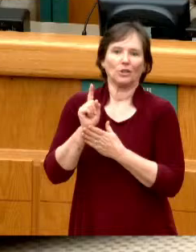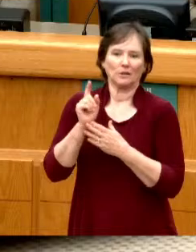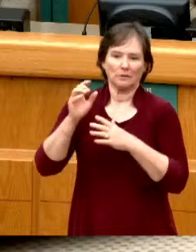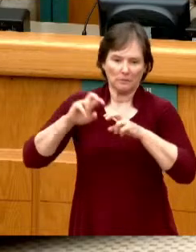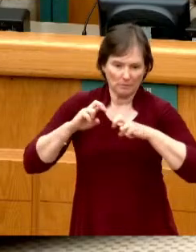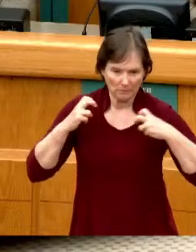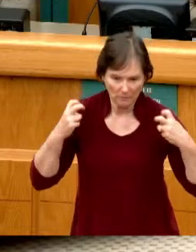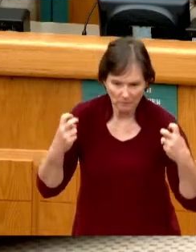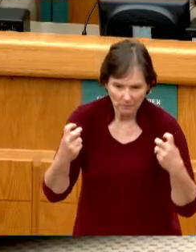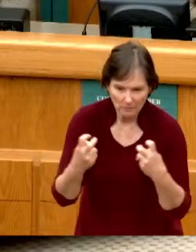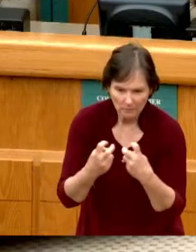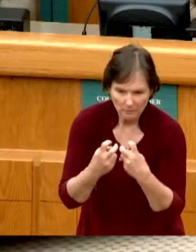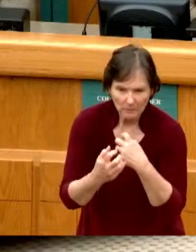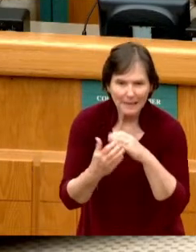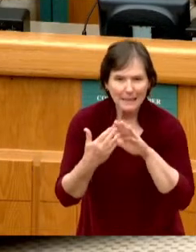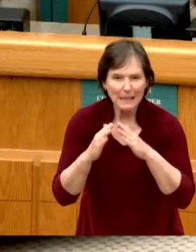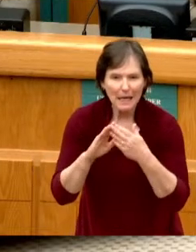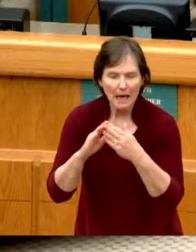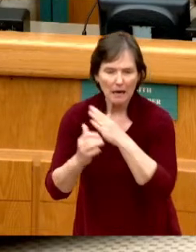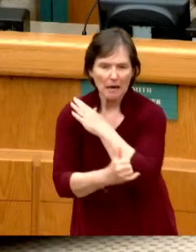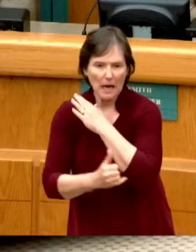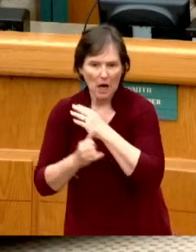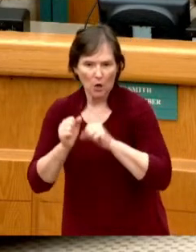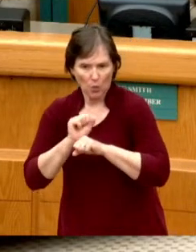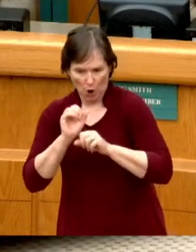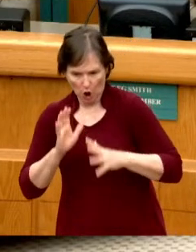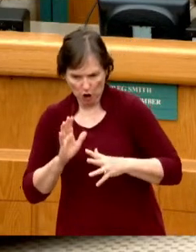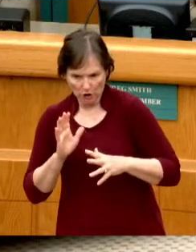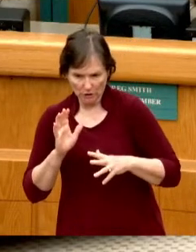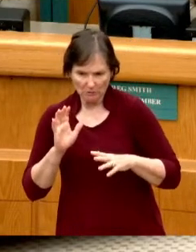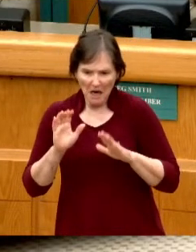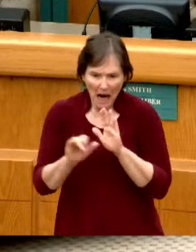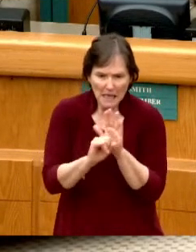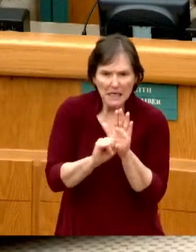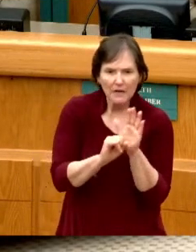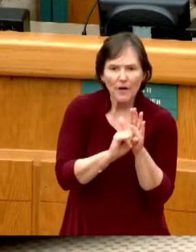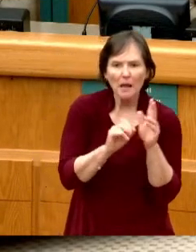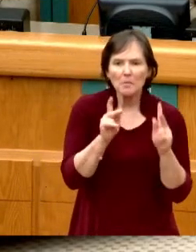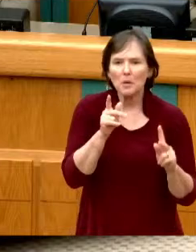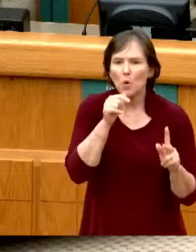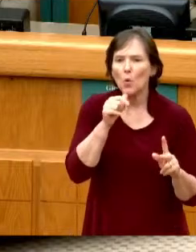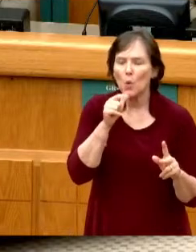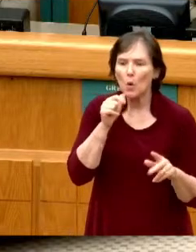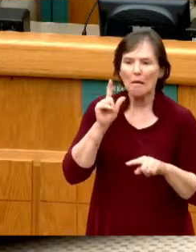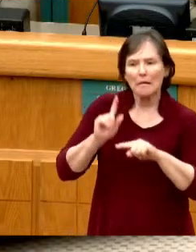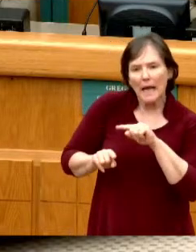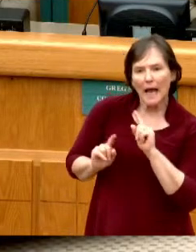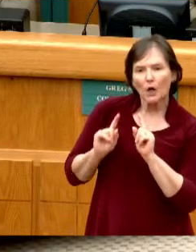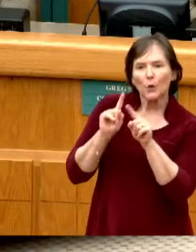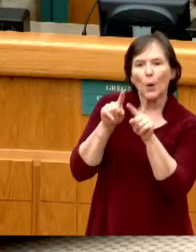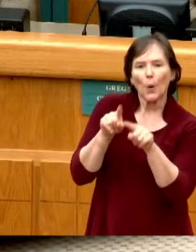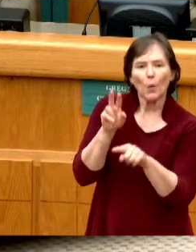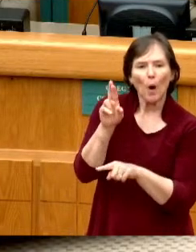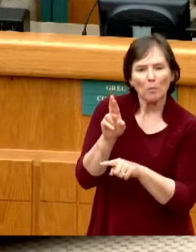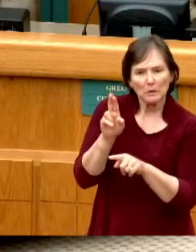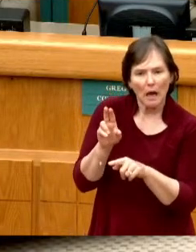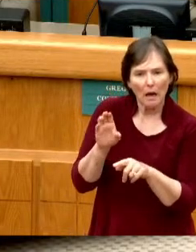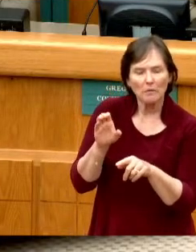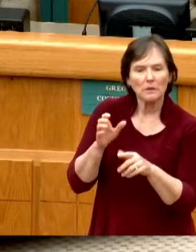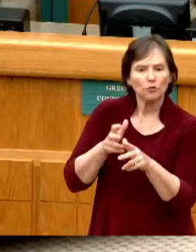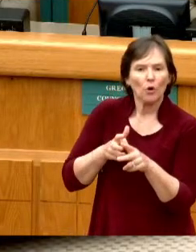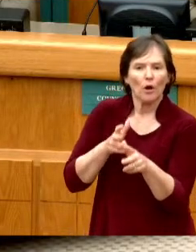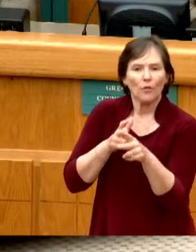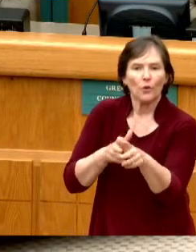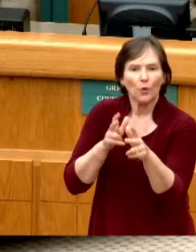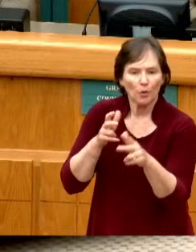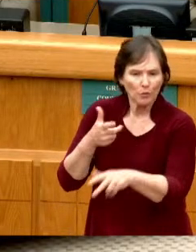working on the identification of these vulnerable folks that aren't able to be at this clinic. And we worked on plans, city and county,